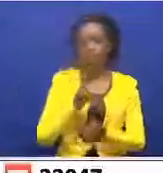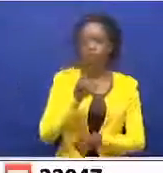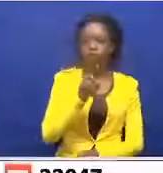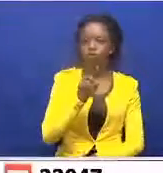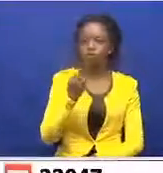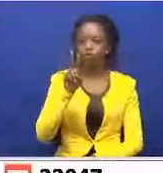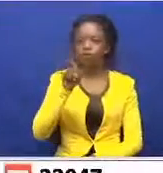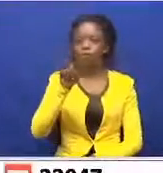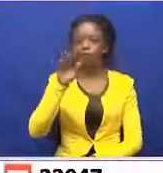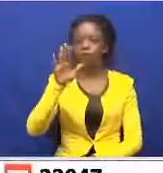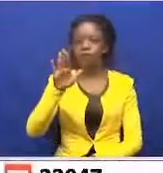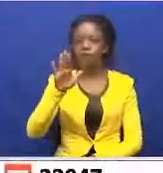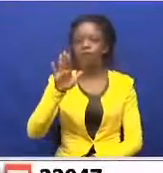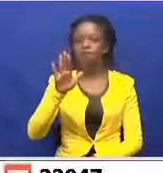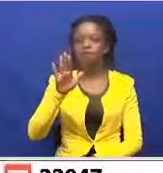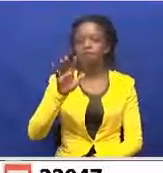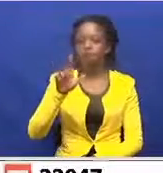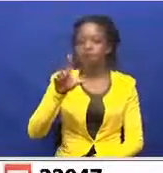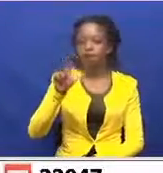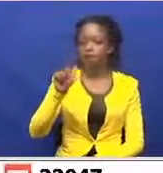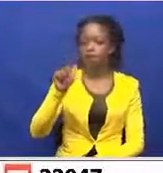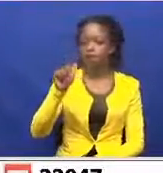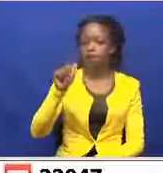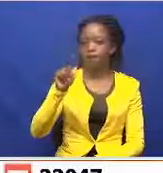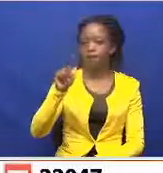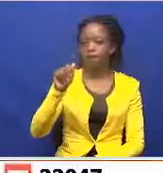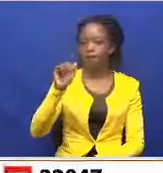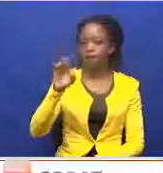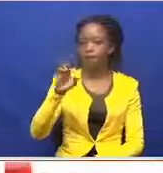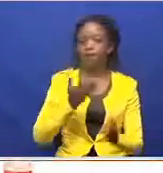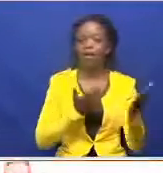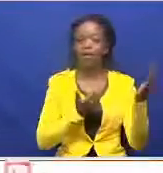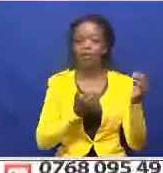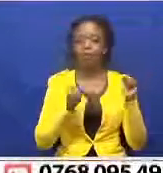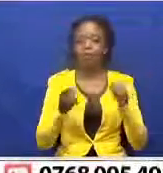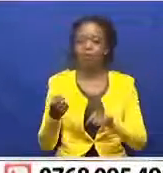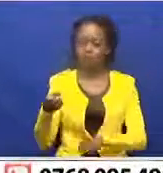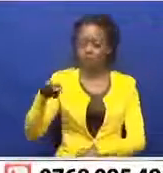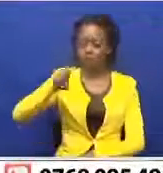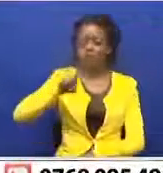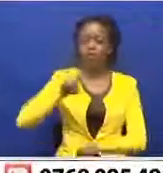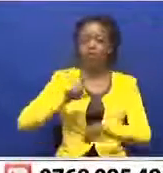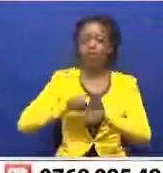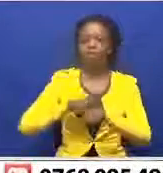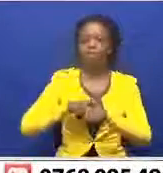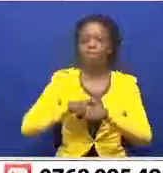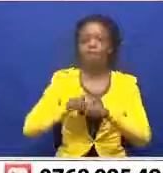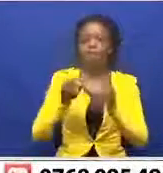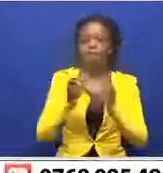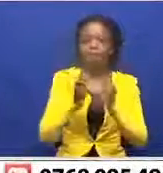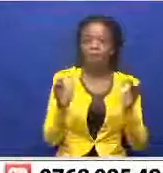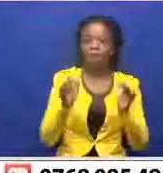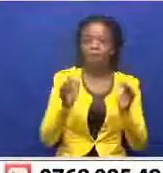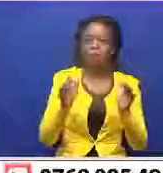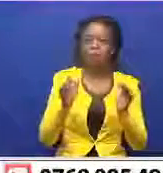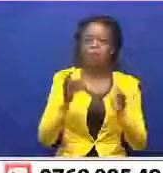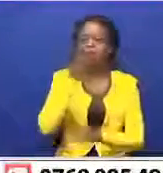and 2.5 tons of larvae a day and expects this to double once it installs a bigger drying